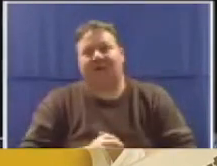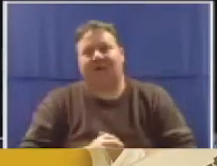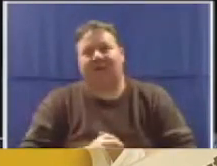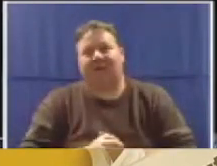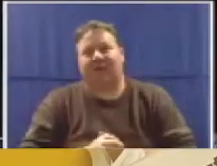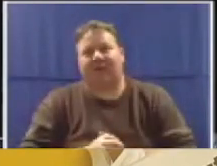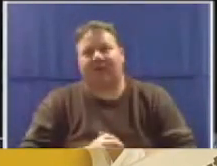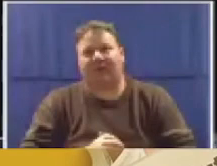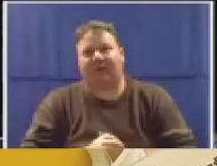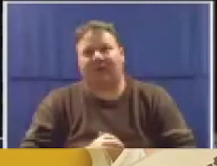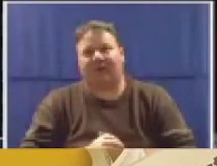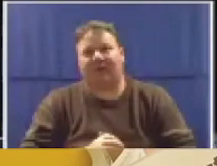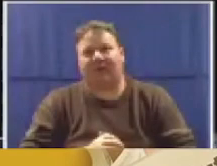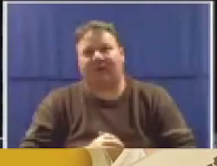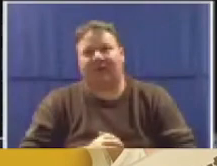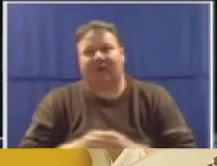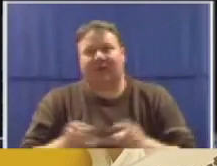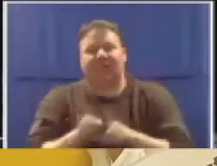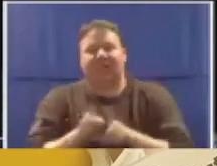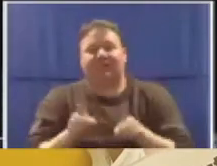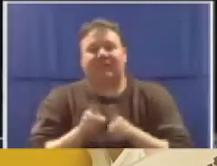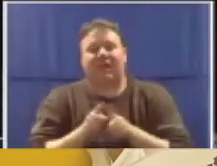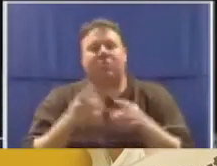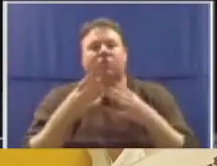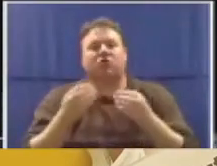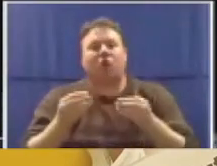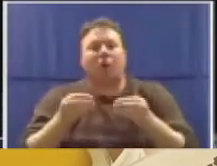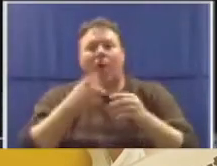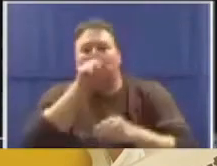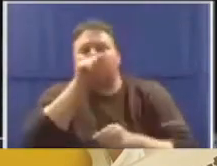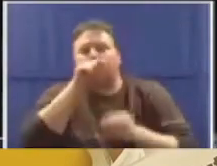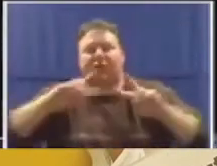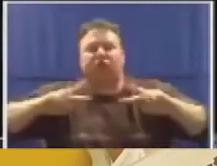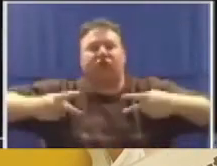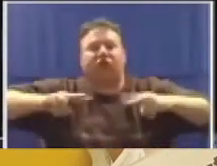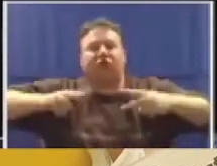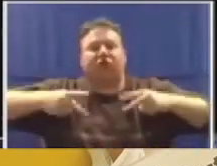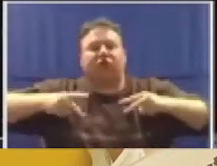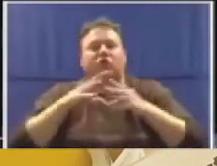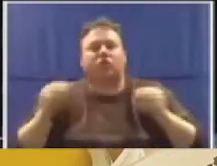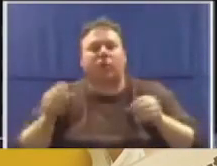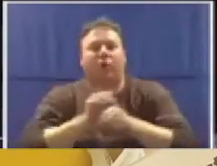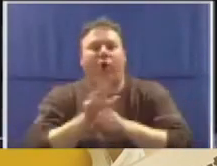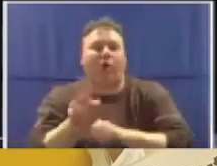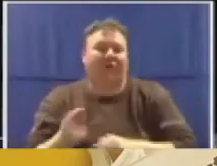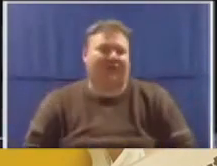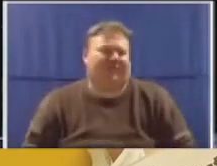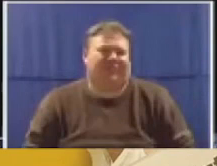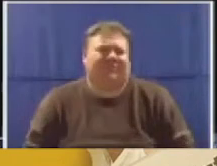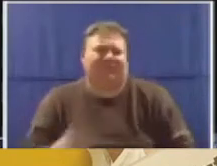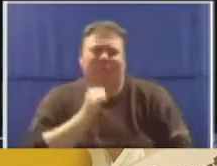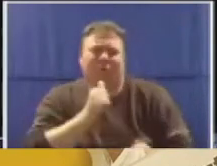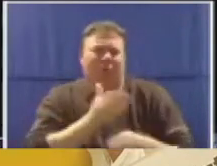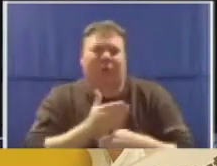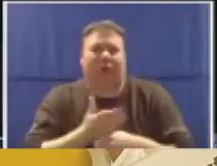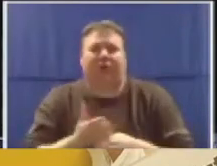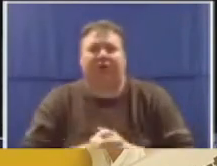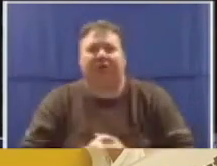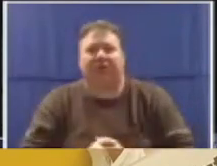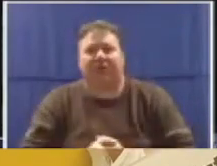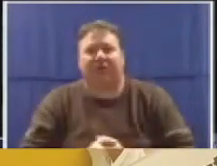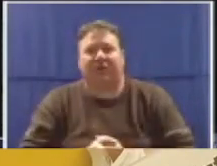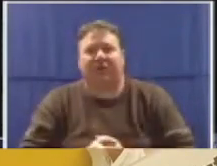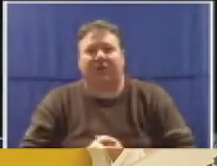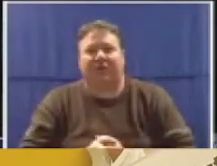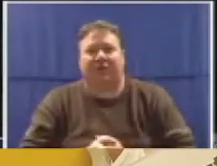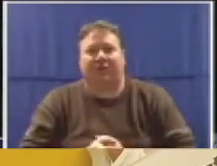stop the spread of COVID-19. How, pray tell, will this ban stop copper